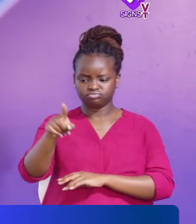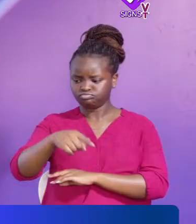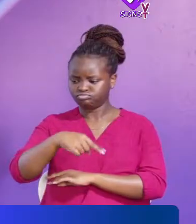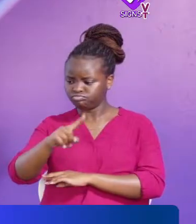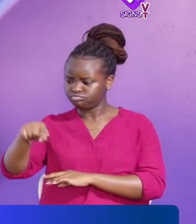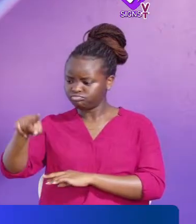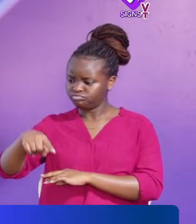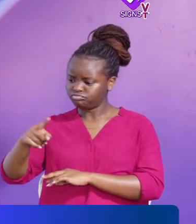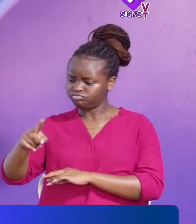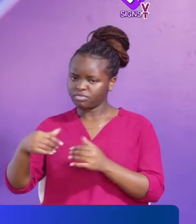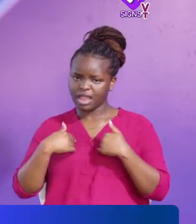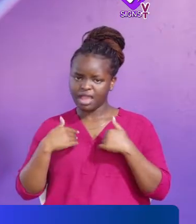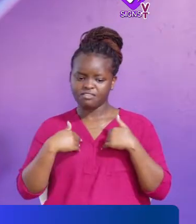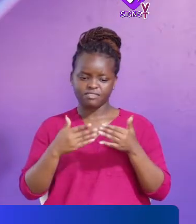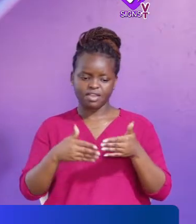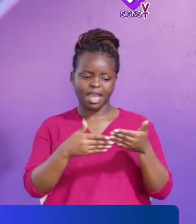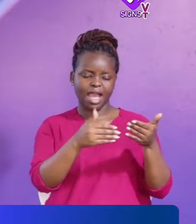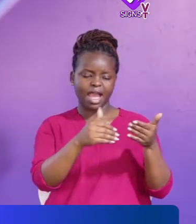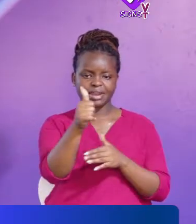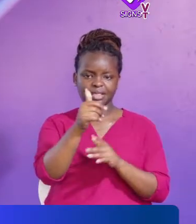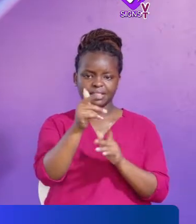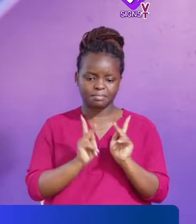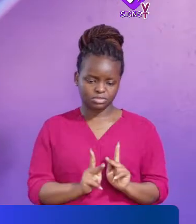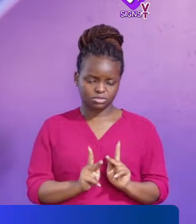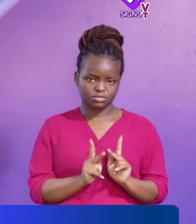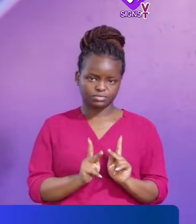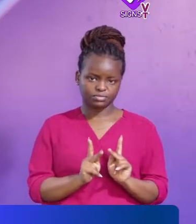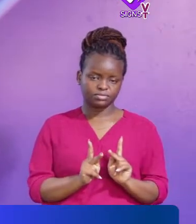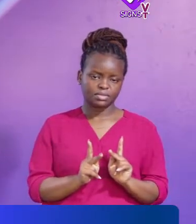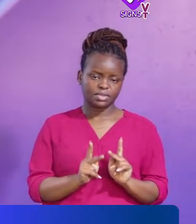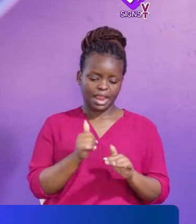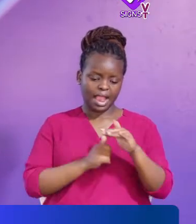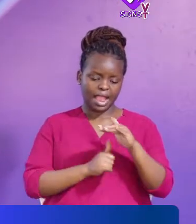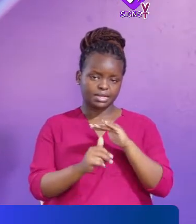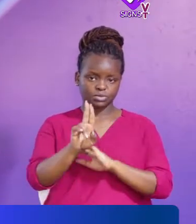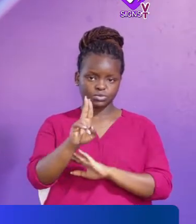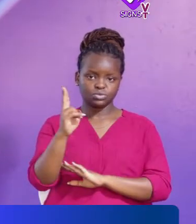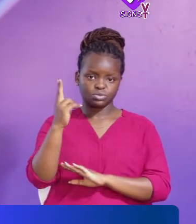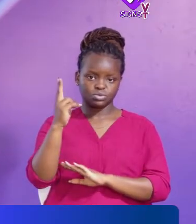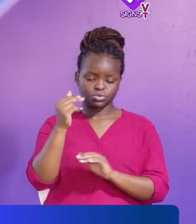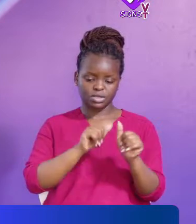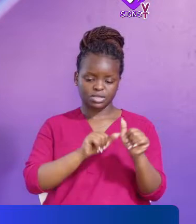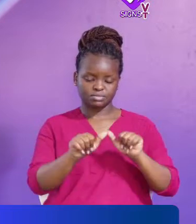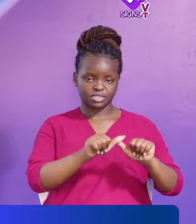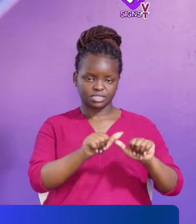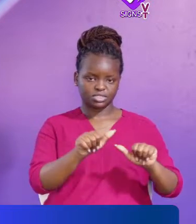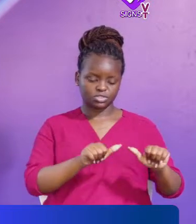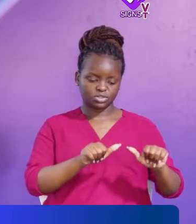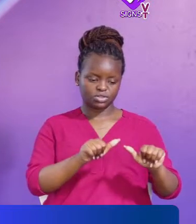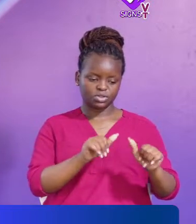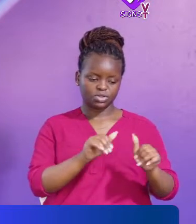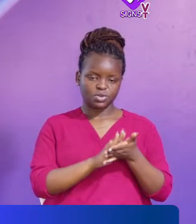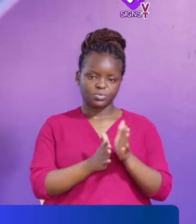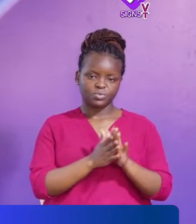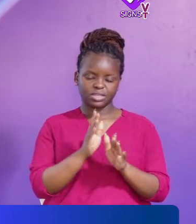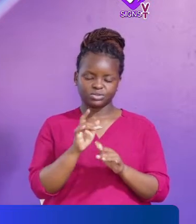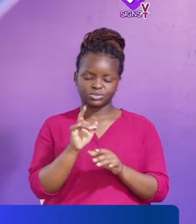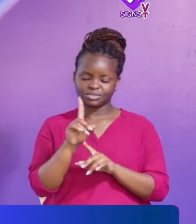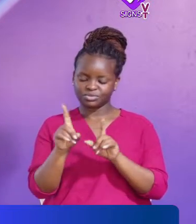So that they are given another contractor under Uhuru administration. Yeah. Without trying to throw stones,